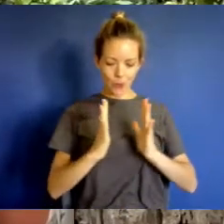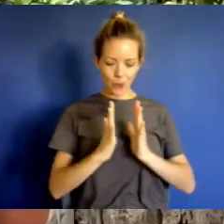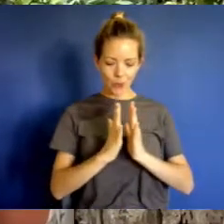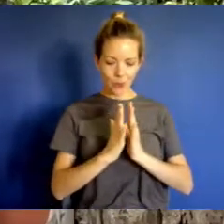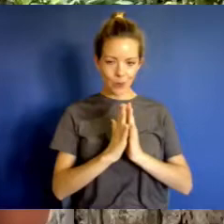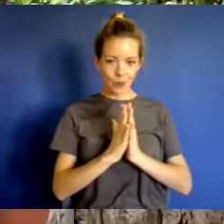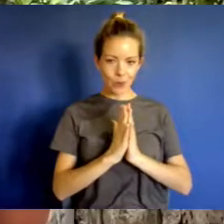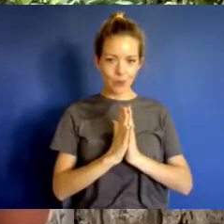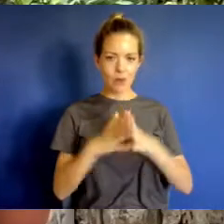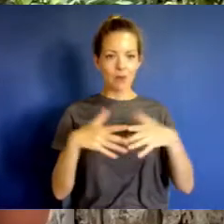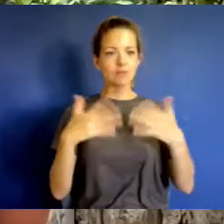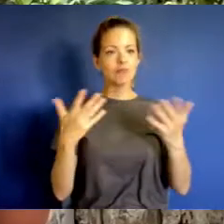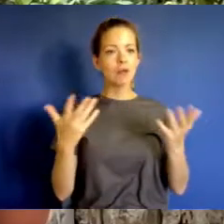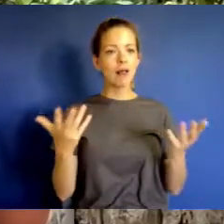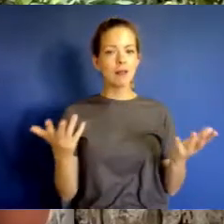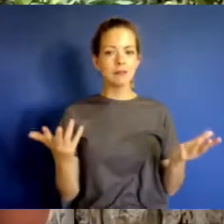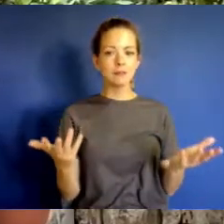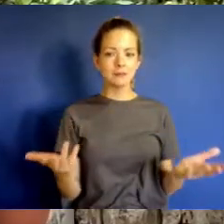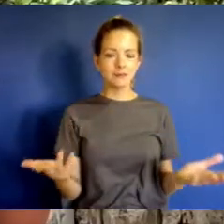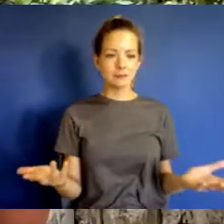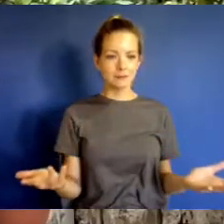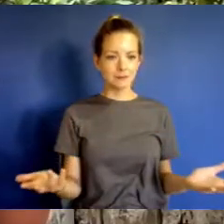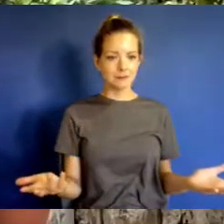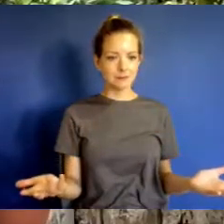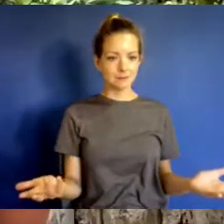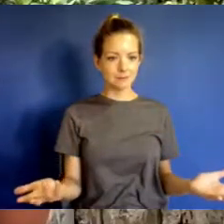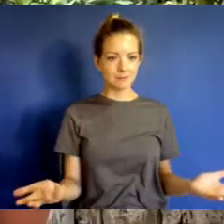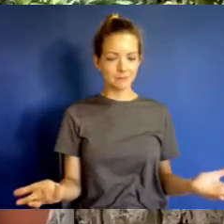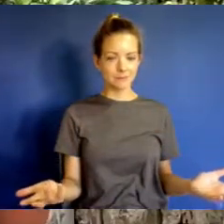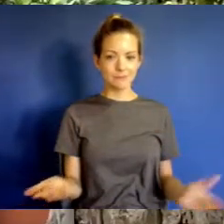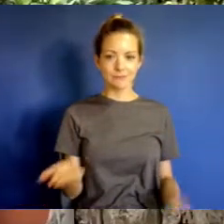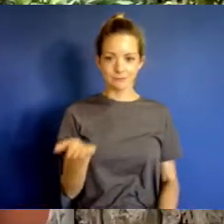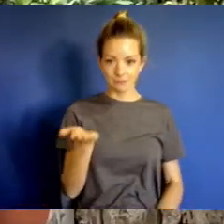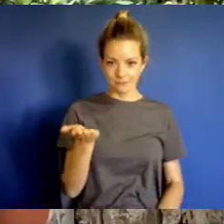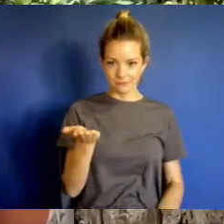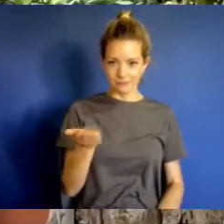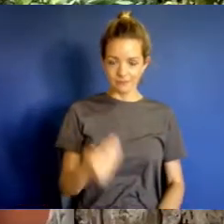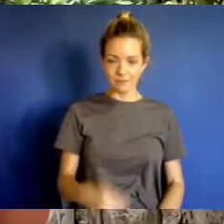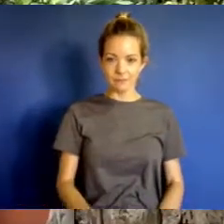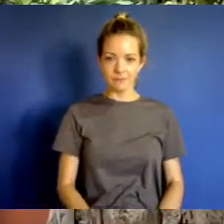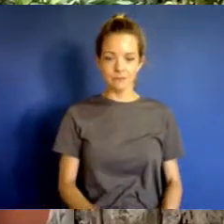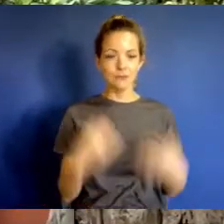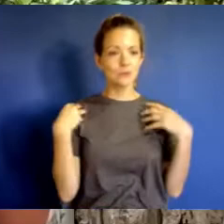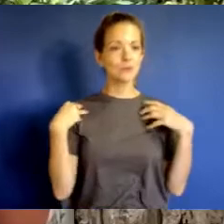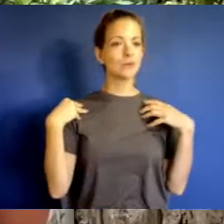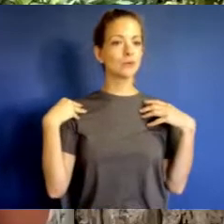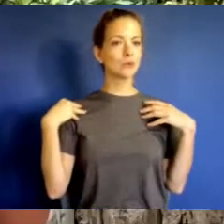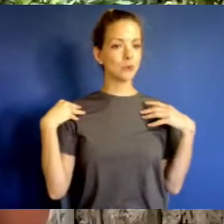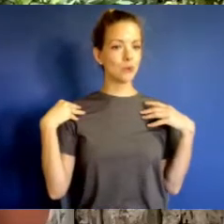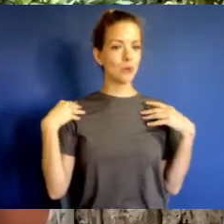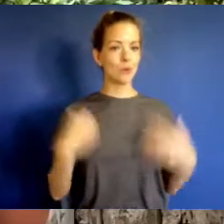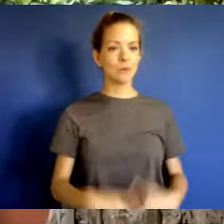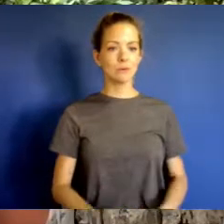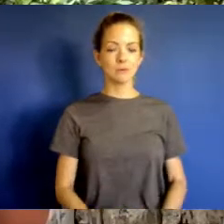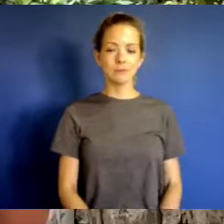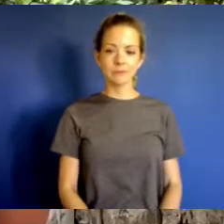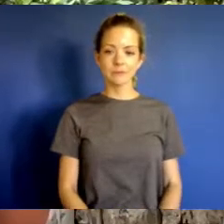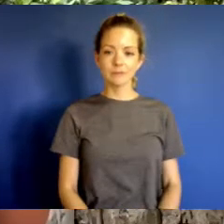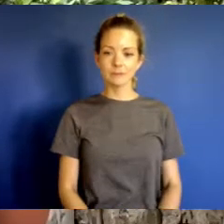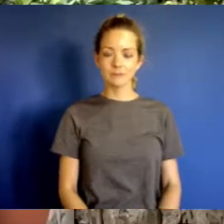And then release the hands, bring them out to your thighs, sit up nice and tall.